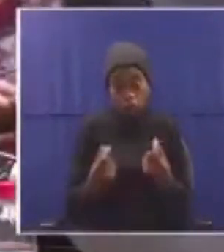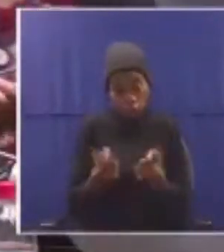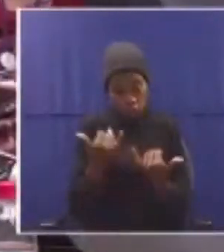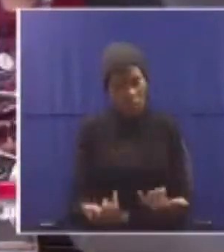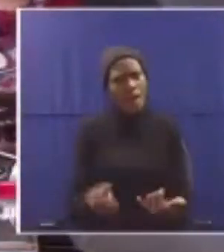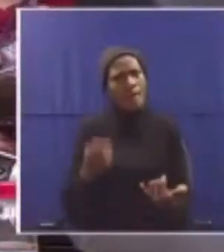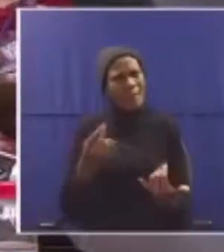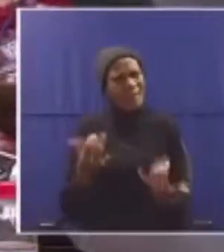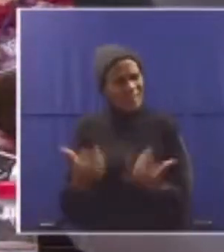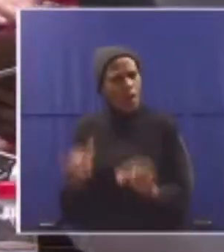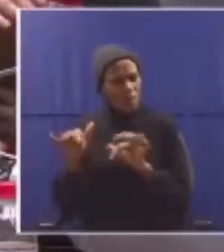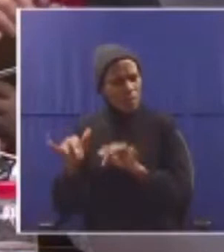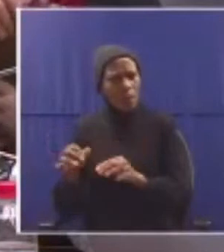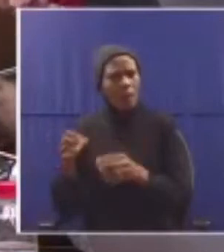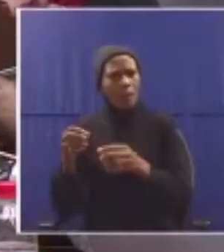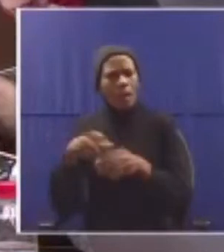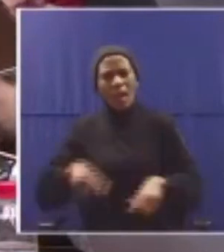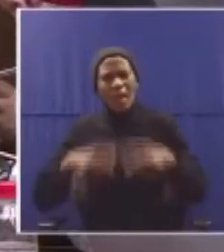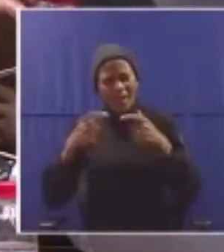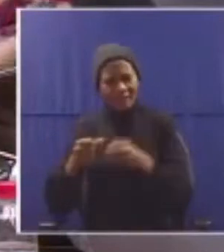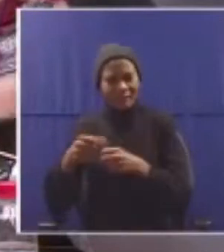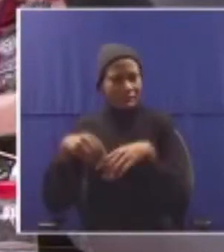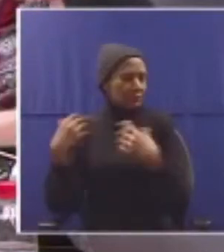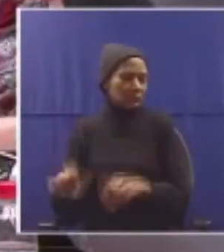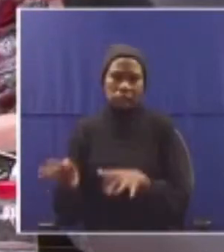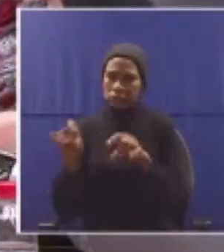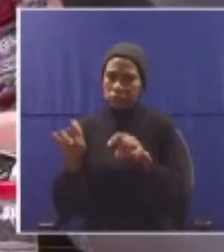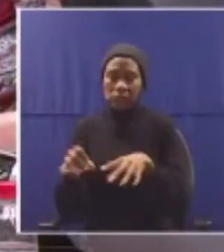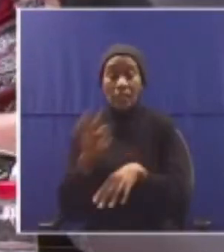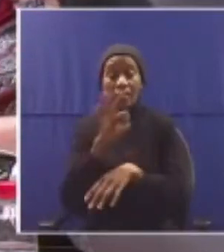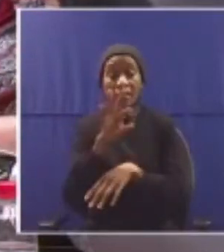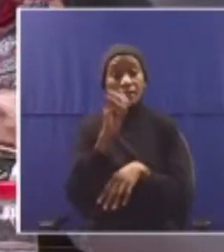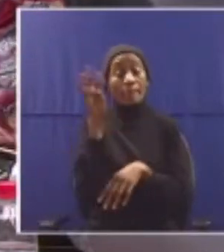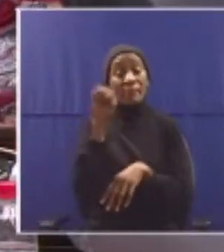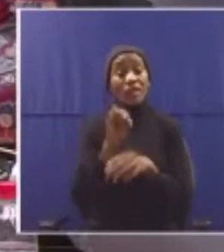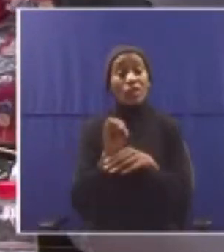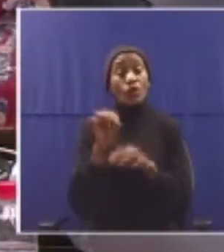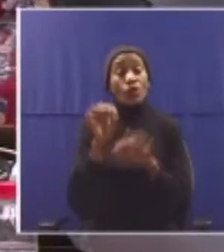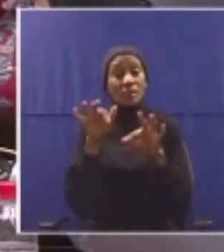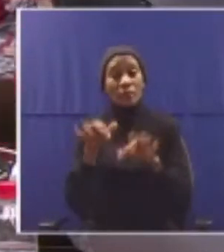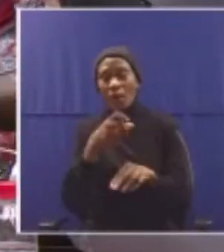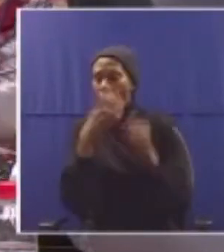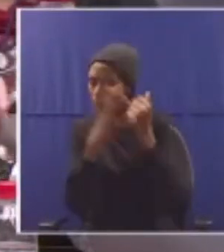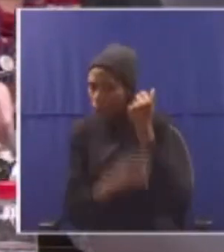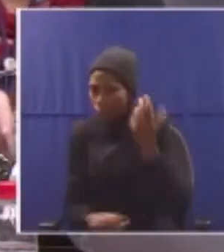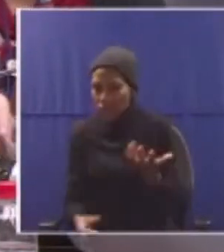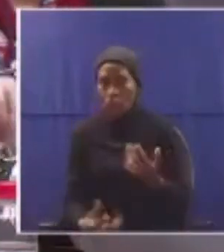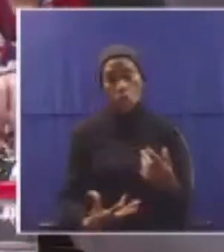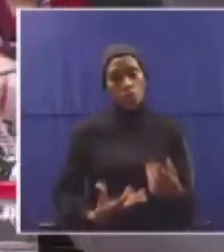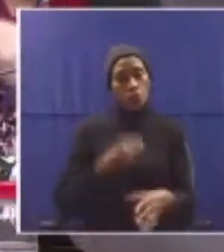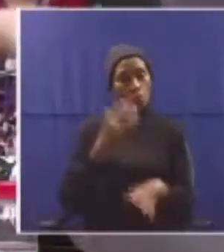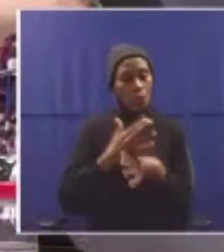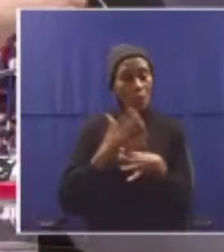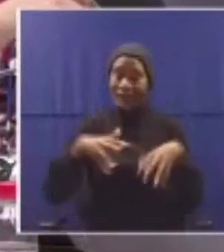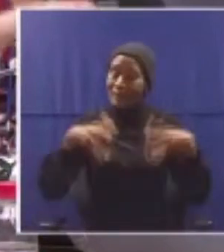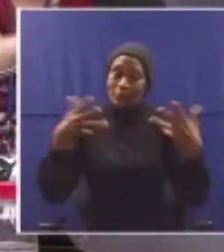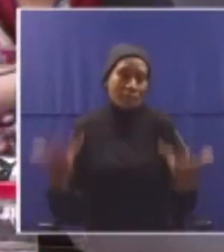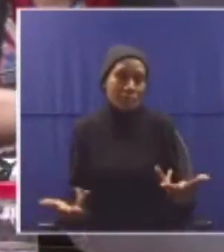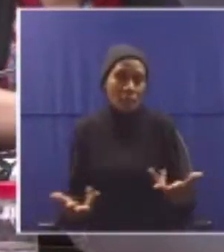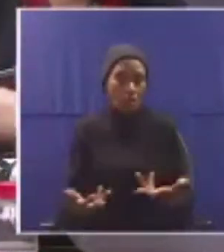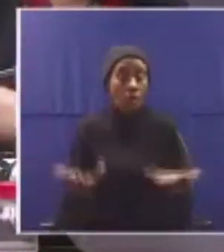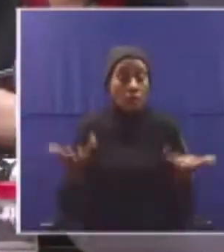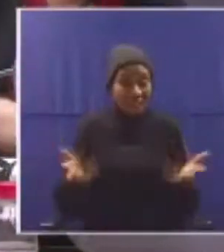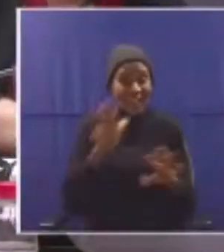cost of living crisis. Over 30 million South Africans are living in poverty. 7 out of 10 young people do not have work. In